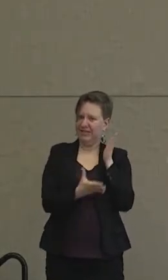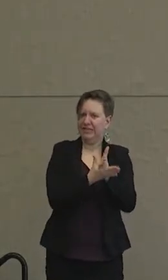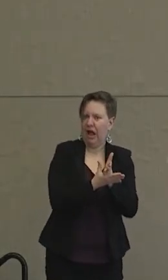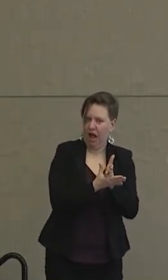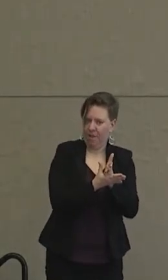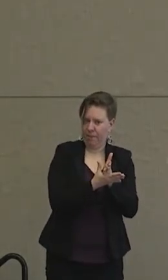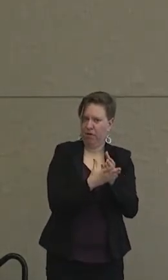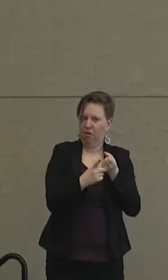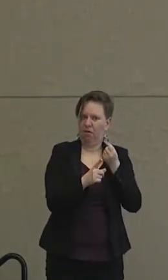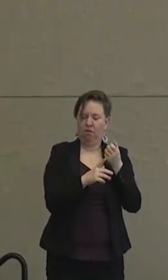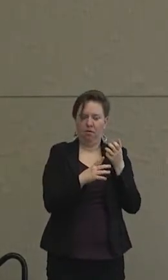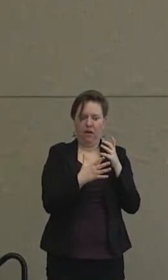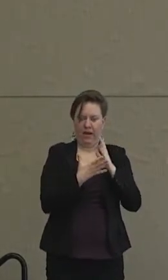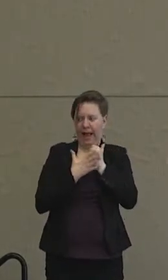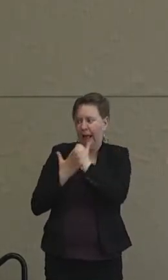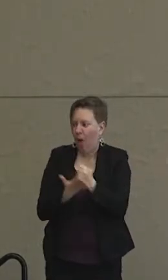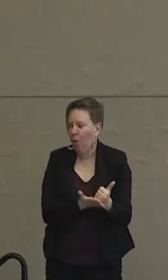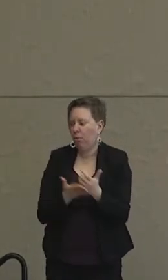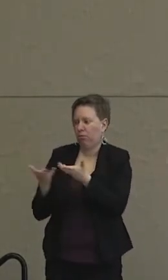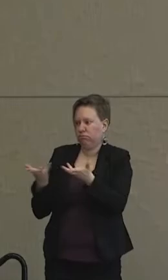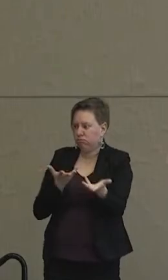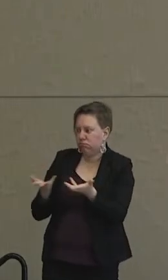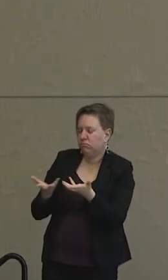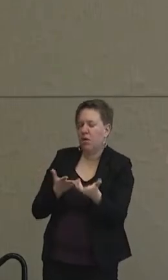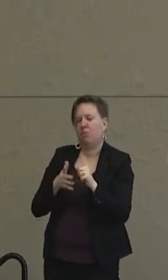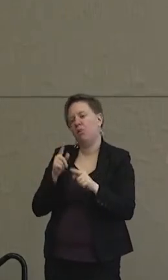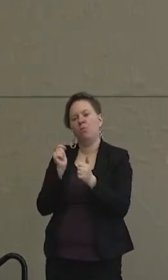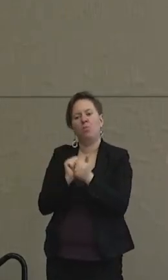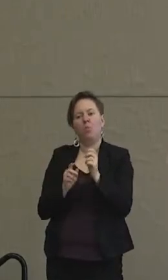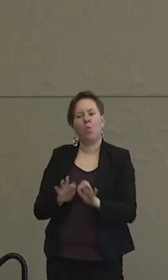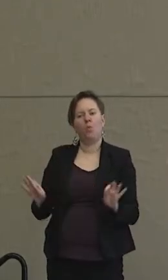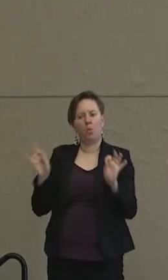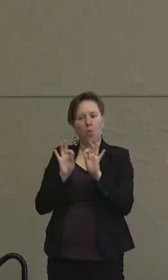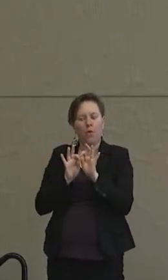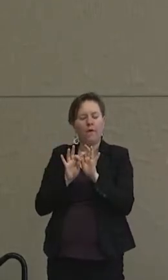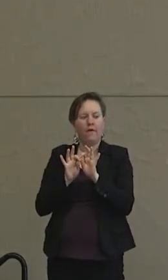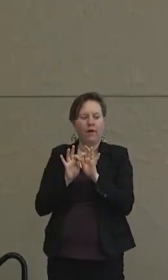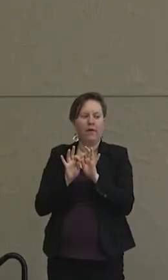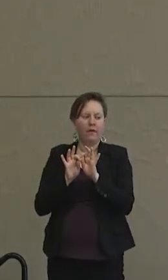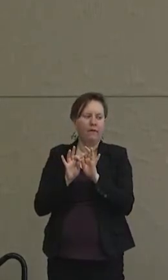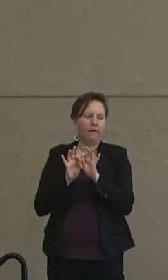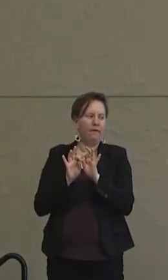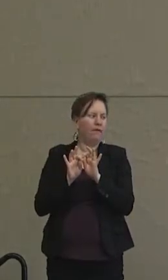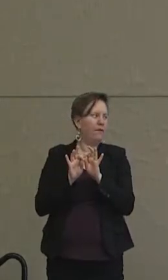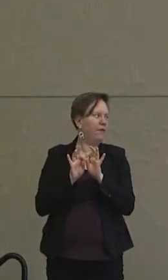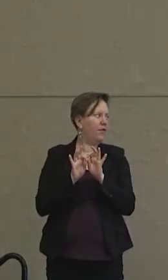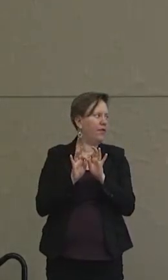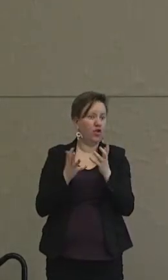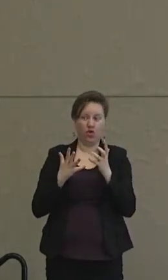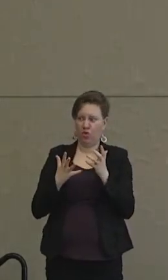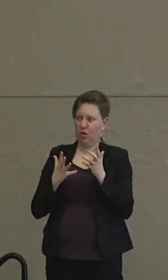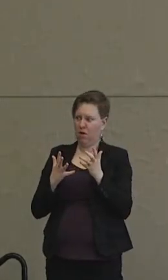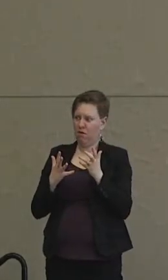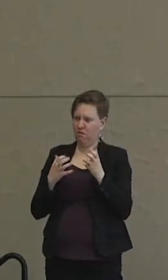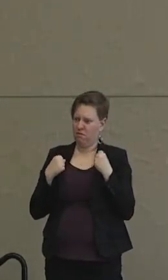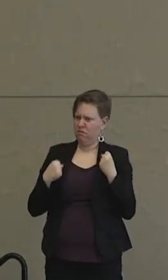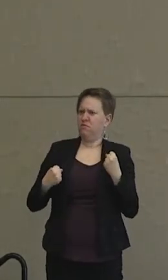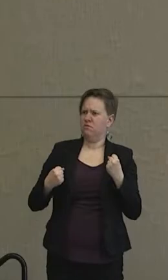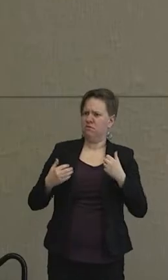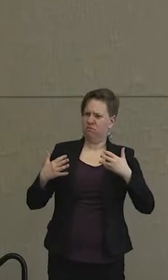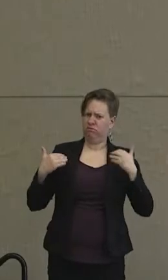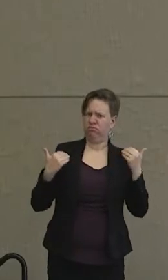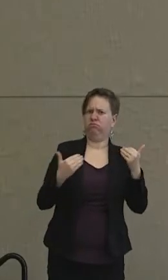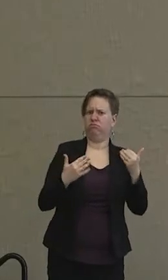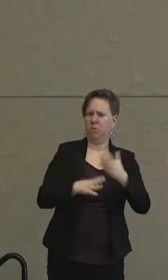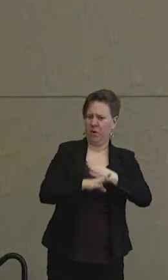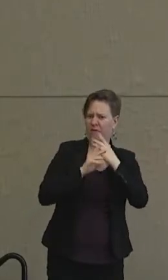do to help them. But more importantly, you're going to want to take a stand in preventing this from